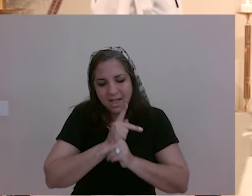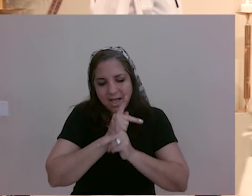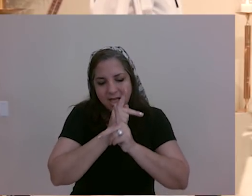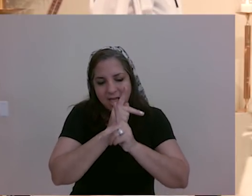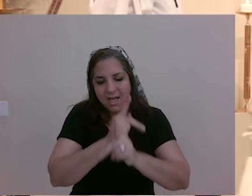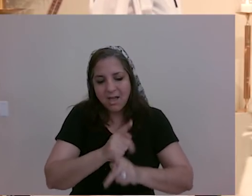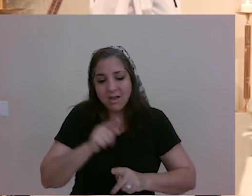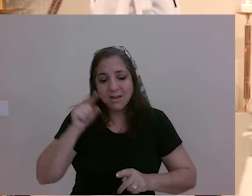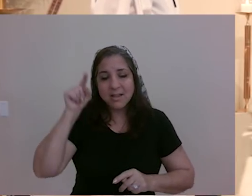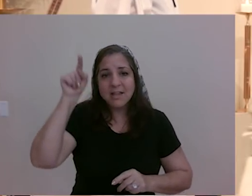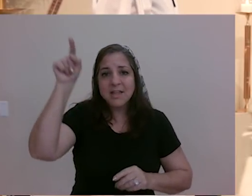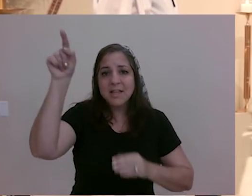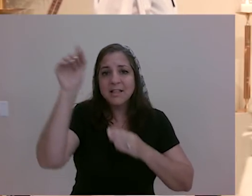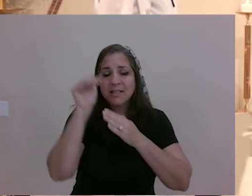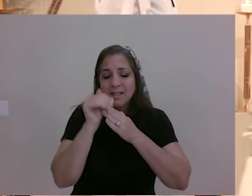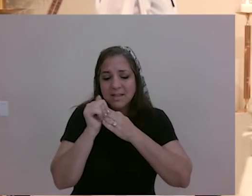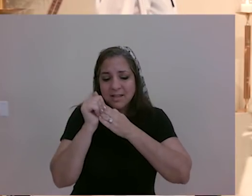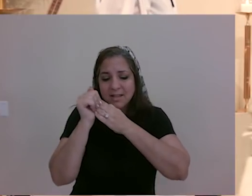He